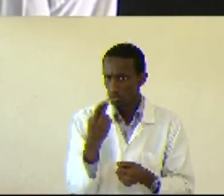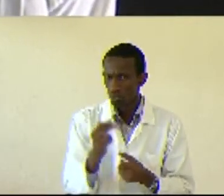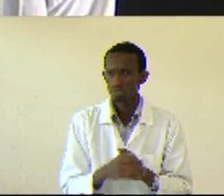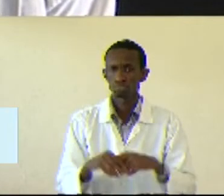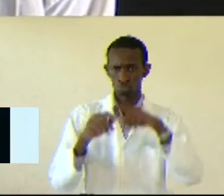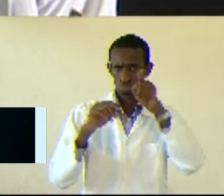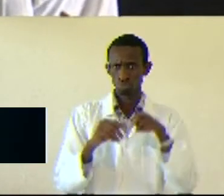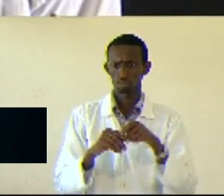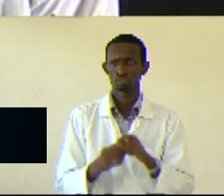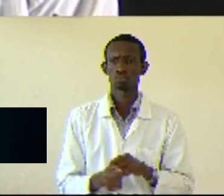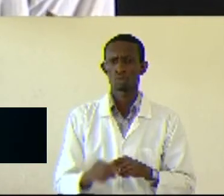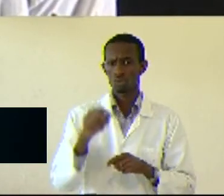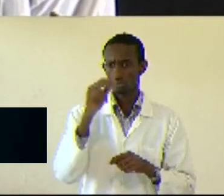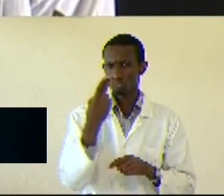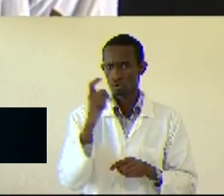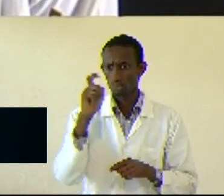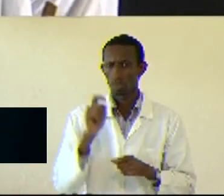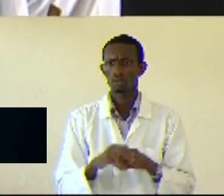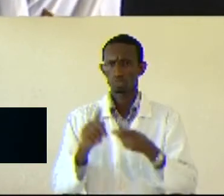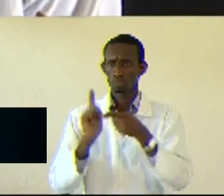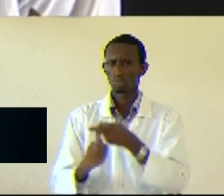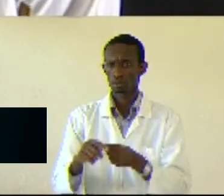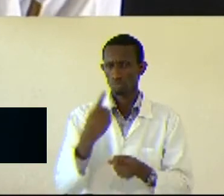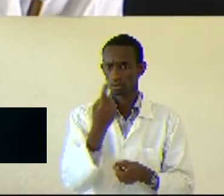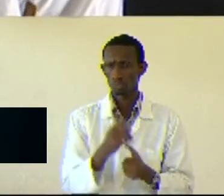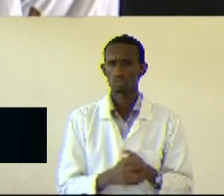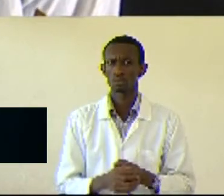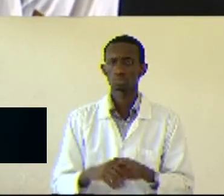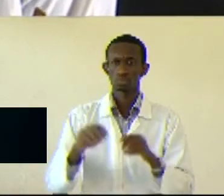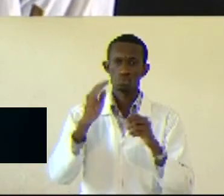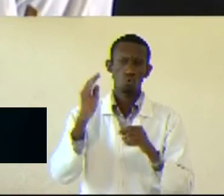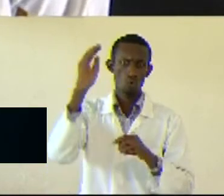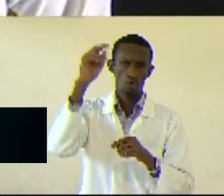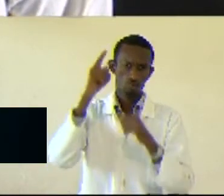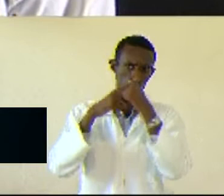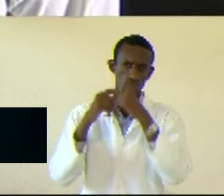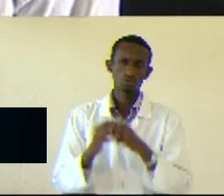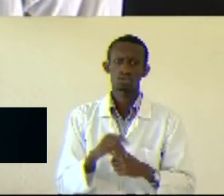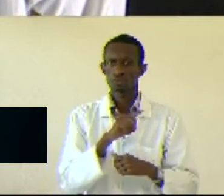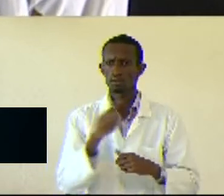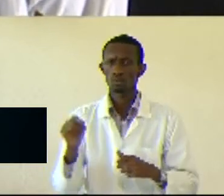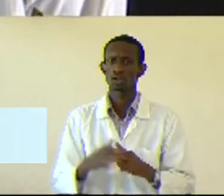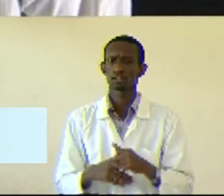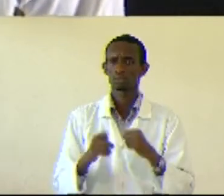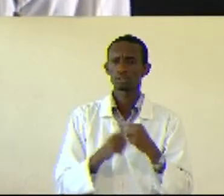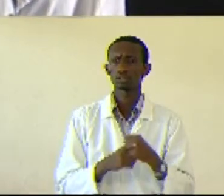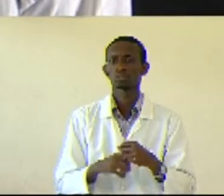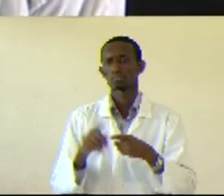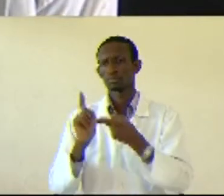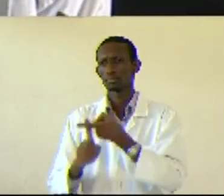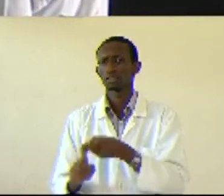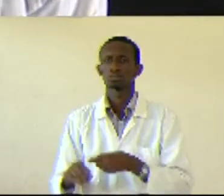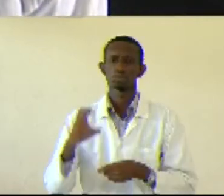times 2x plus 1 power 6 divided by 6, then plus